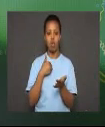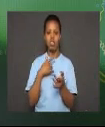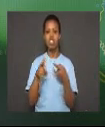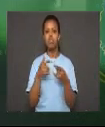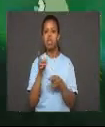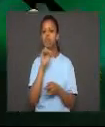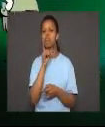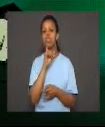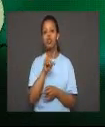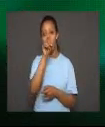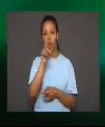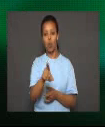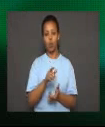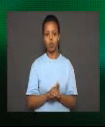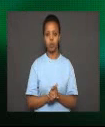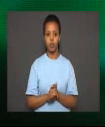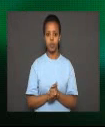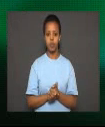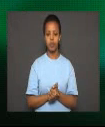poverty?